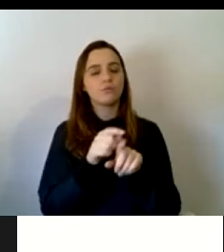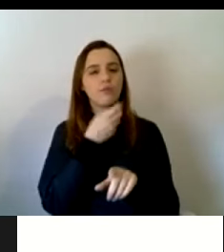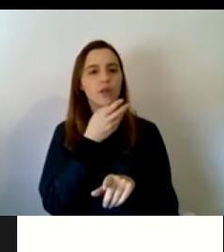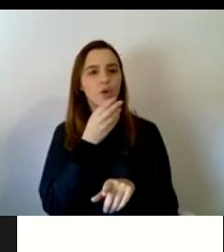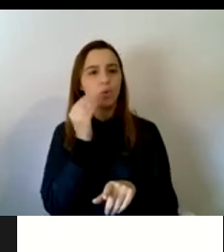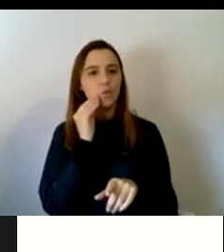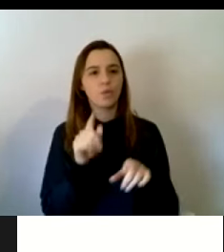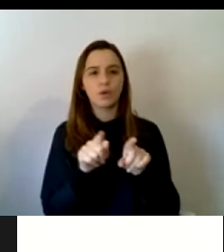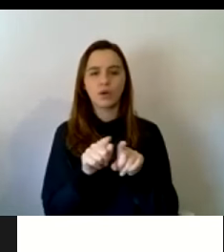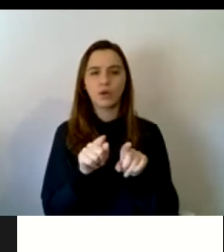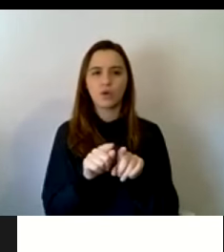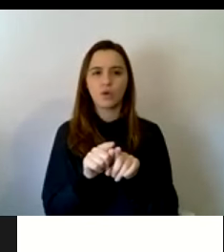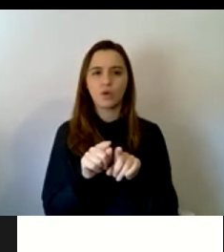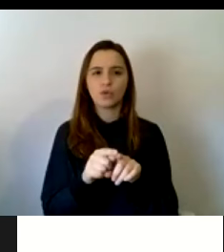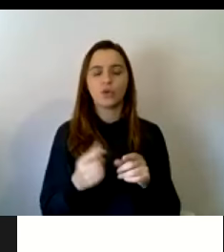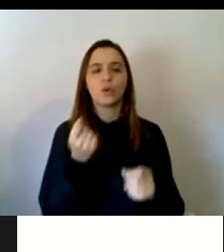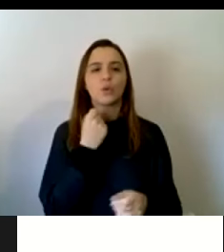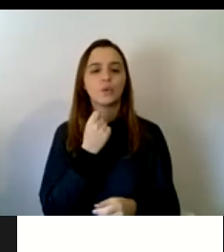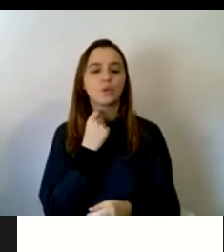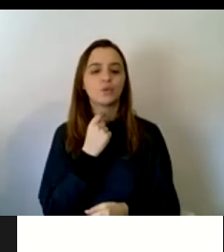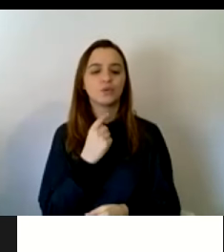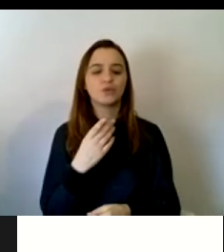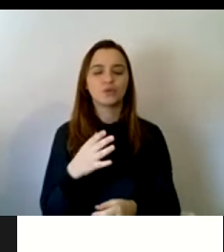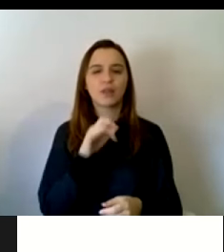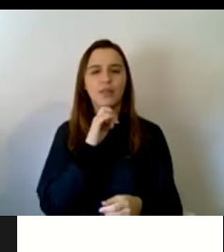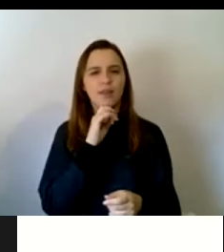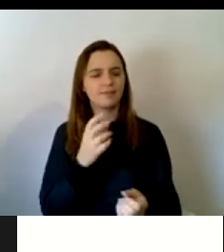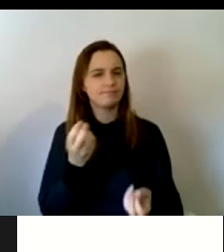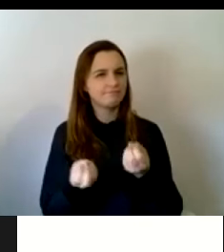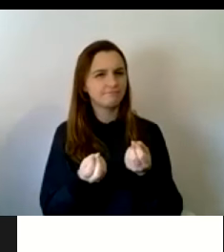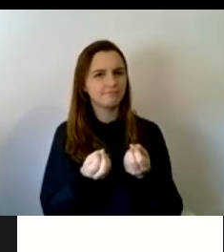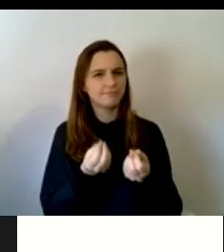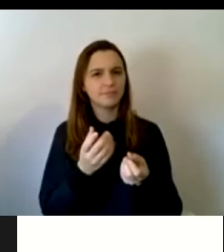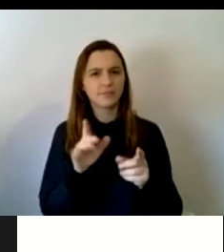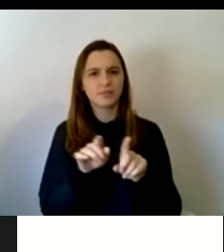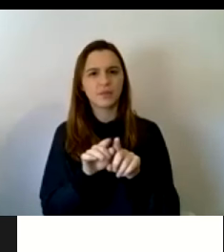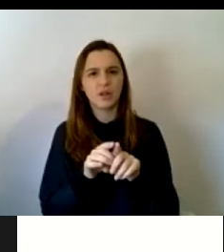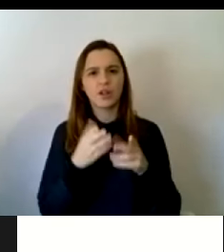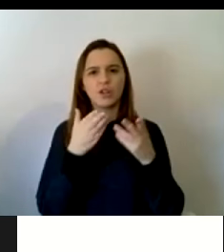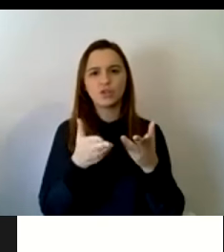courses help both the social and study skills of students with learning difficulties.